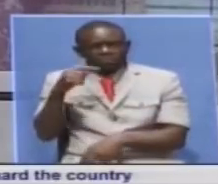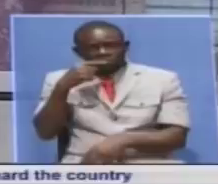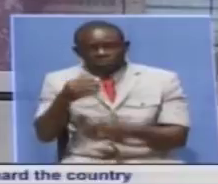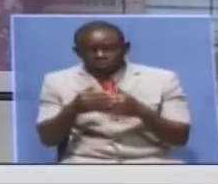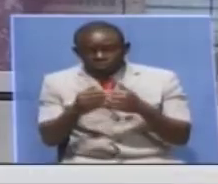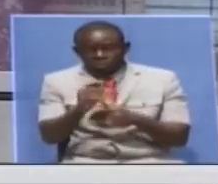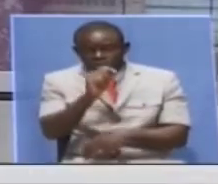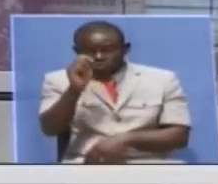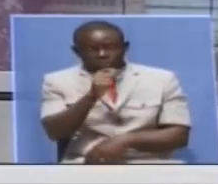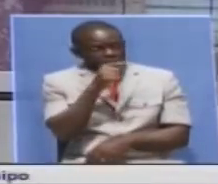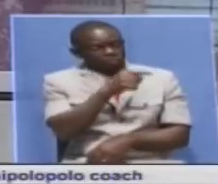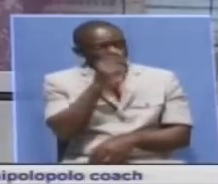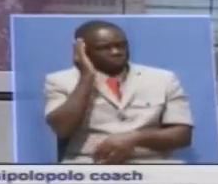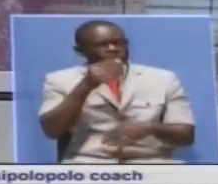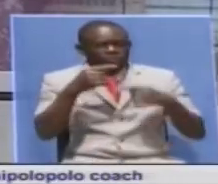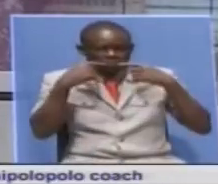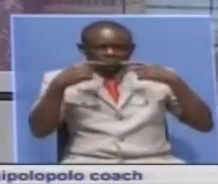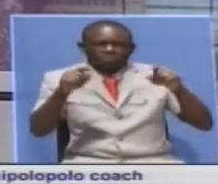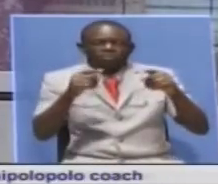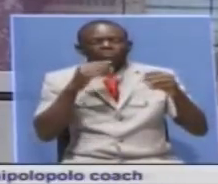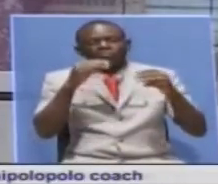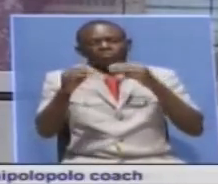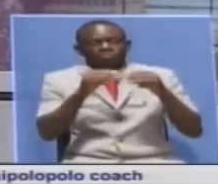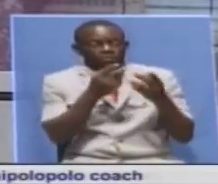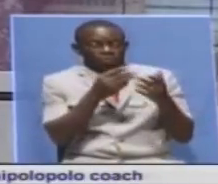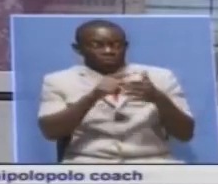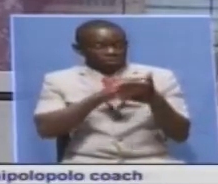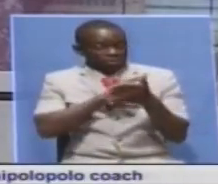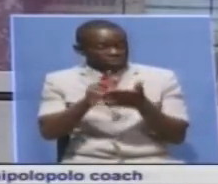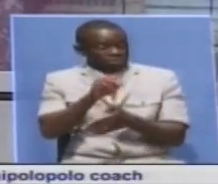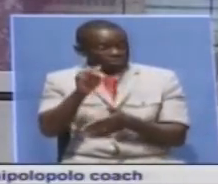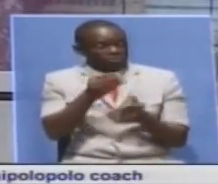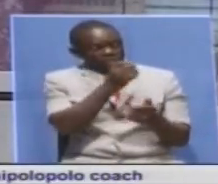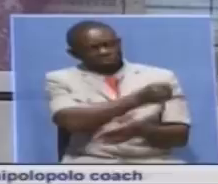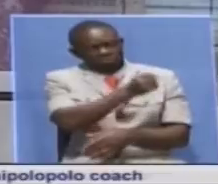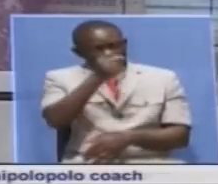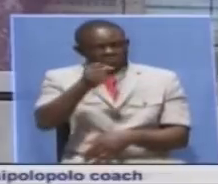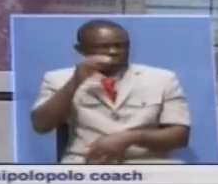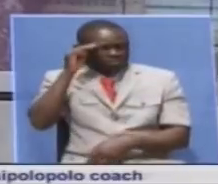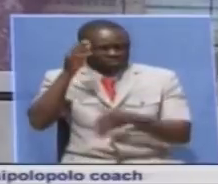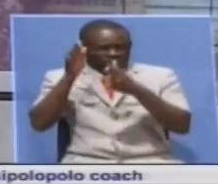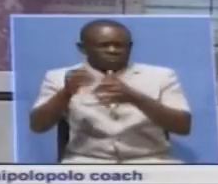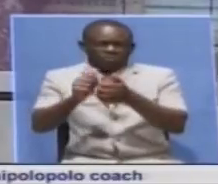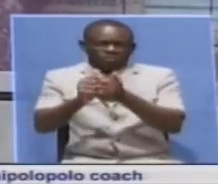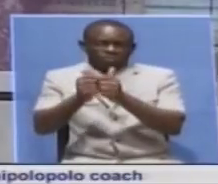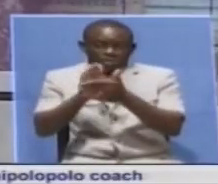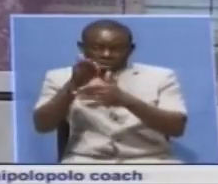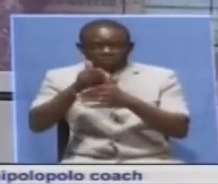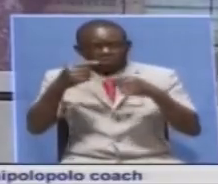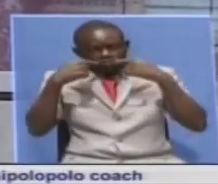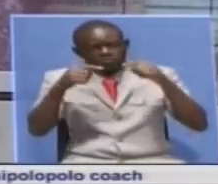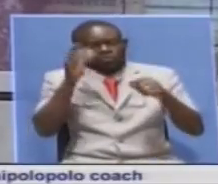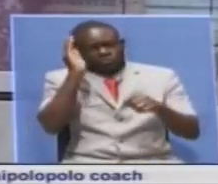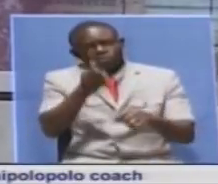formal presentation to the Minister of Sports on Monday next week. Kashala says in a statement unveiled to ZNBC Sports in Lusaka today that the